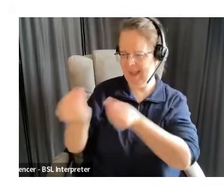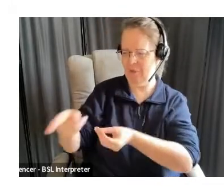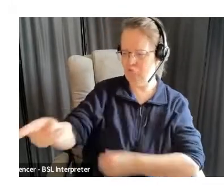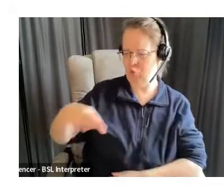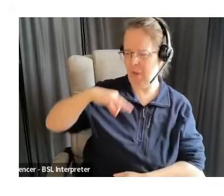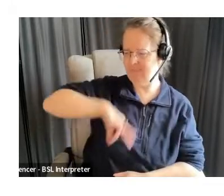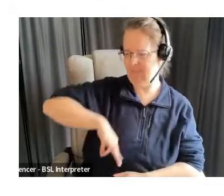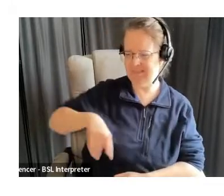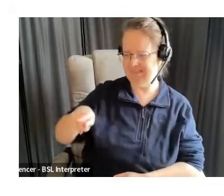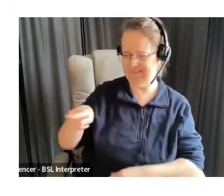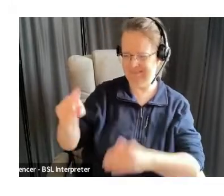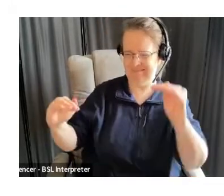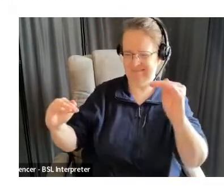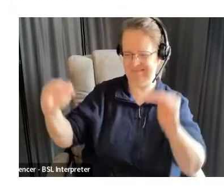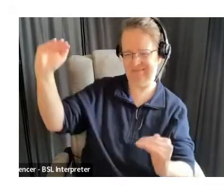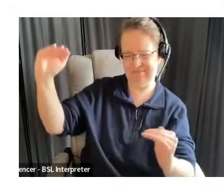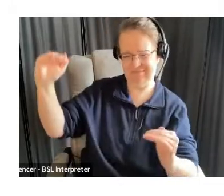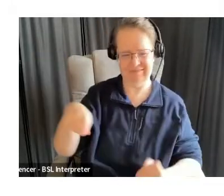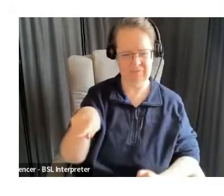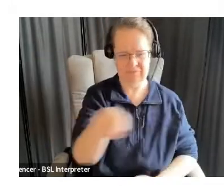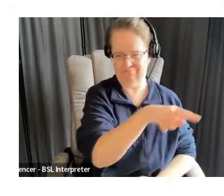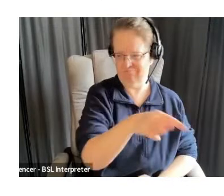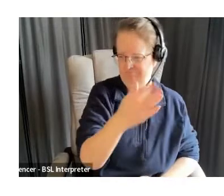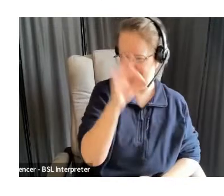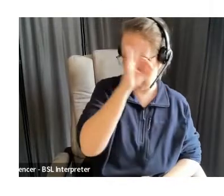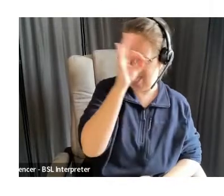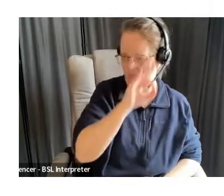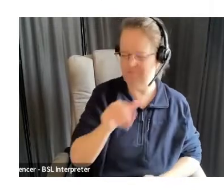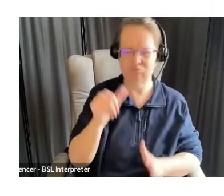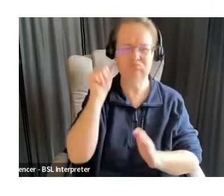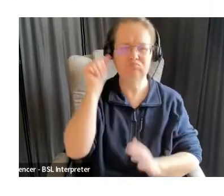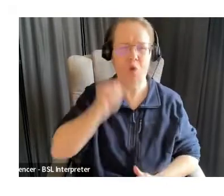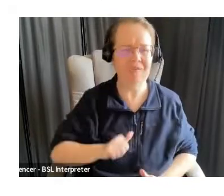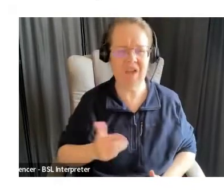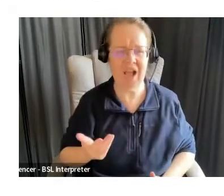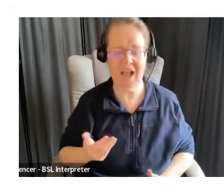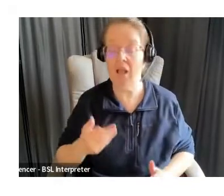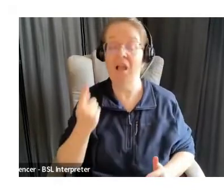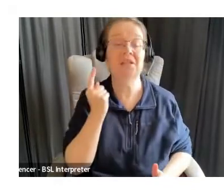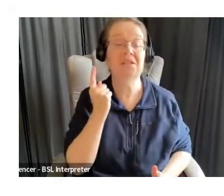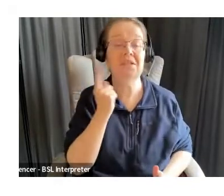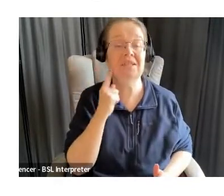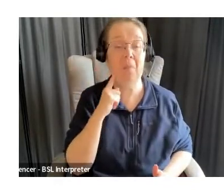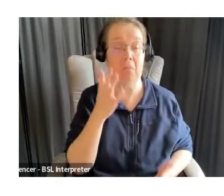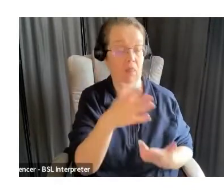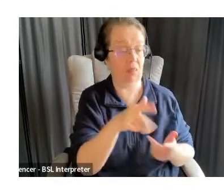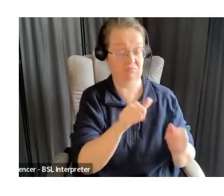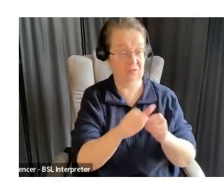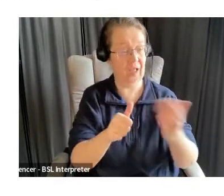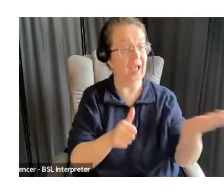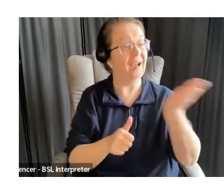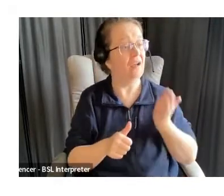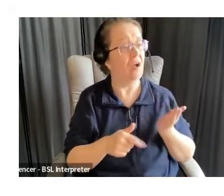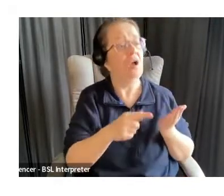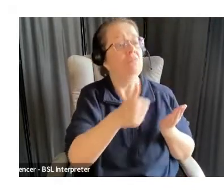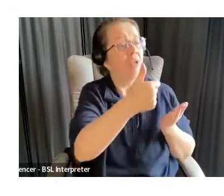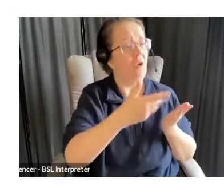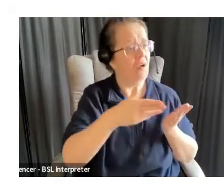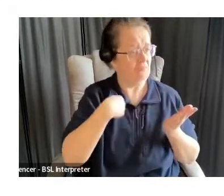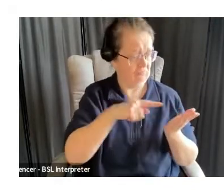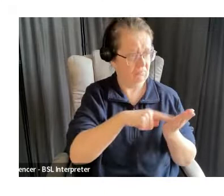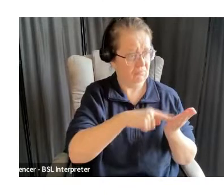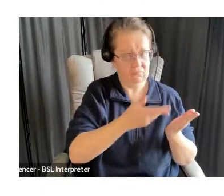a more of a sort of a heads up than someone else. But the simple way around that is to share those questions